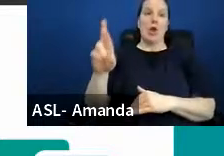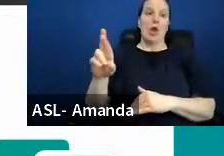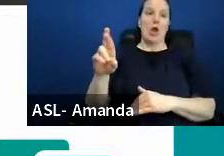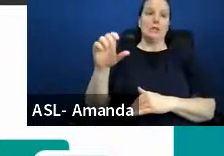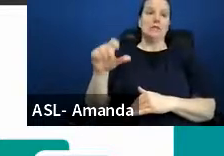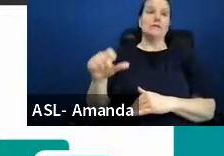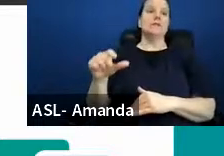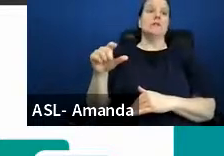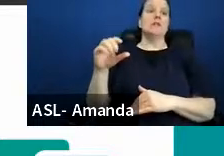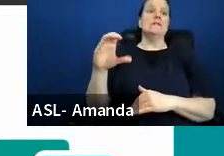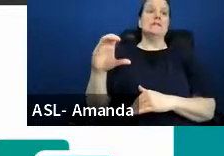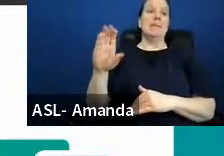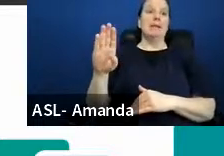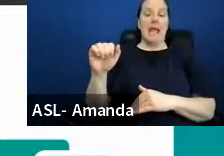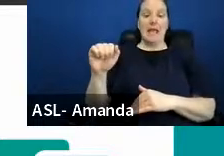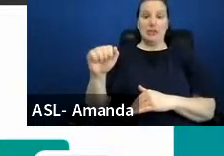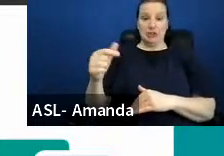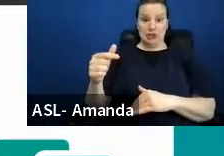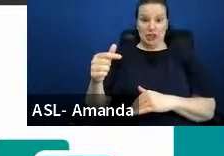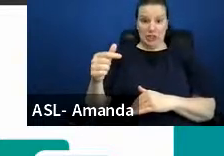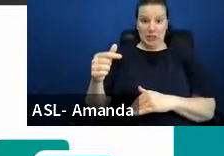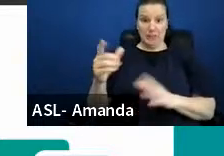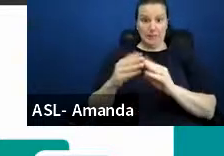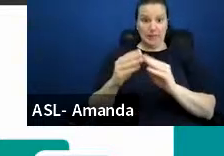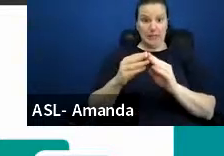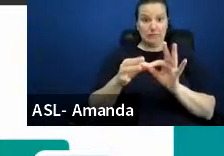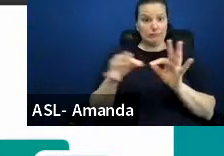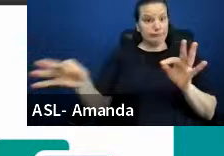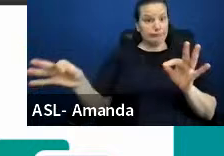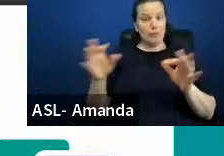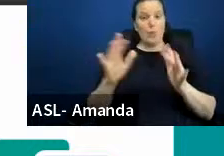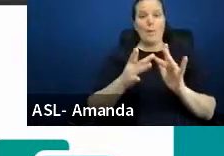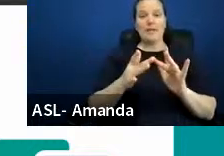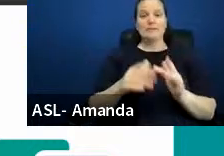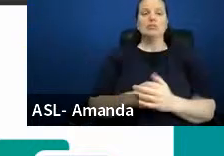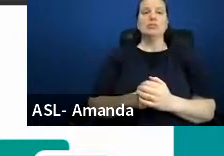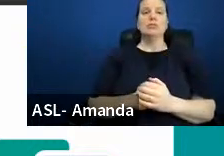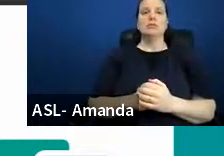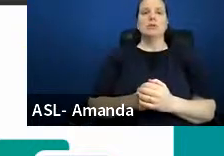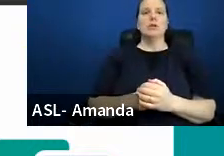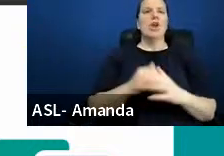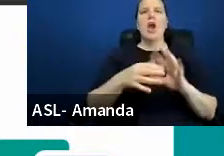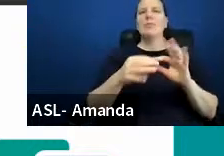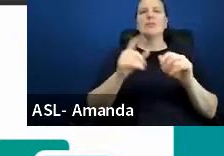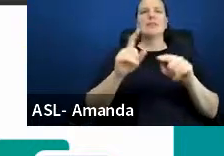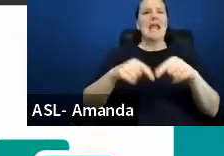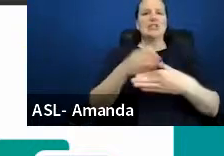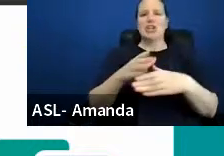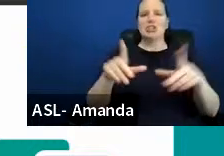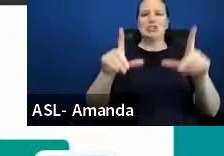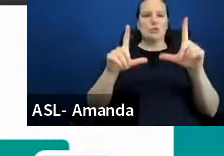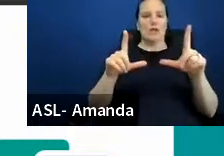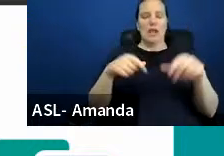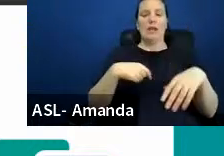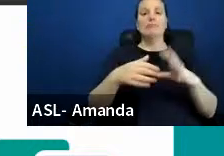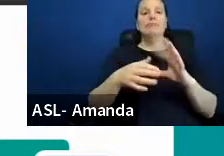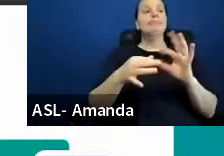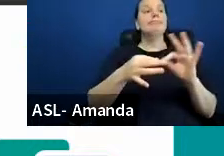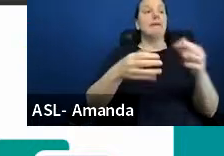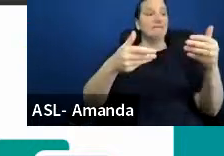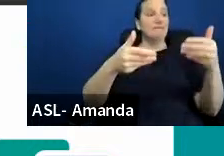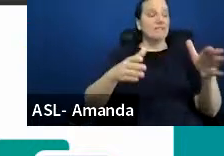meeting webpage. Commenters will not be allowed to share their screens and will be removed from the room once the public comment